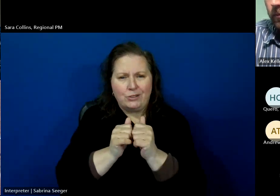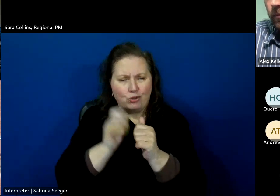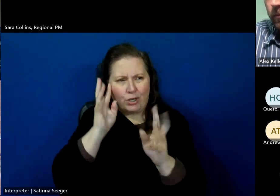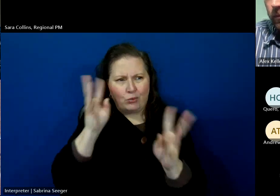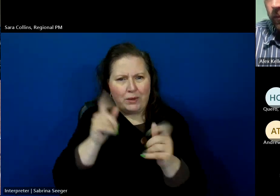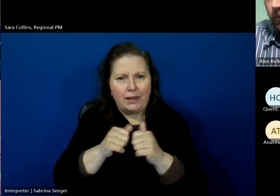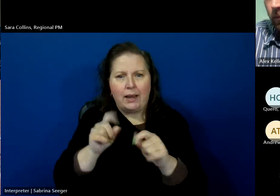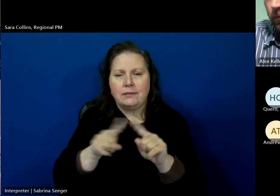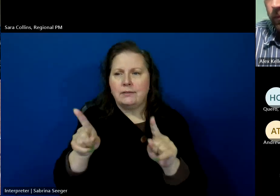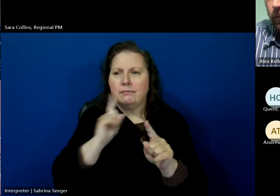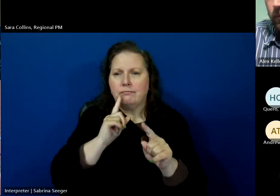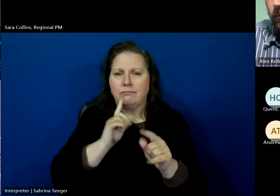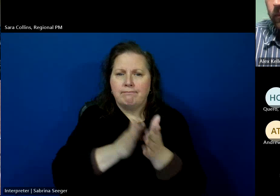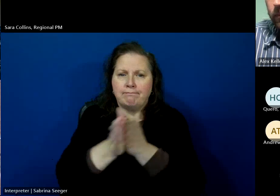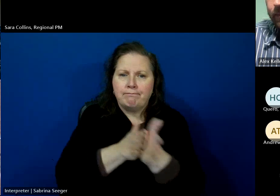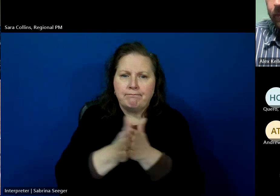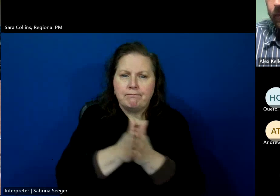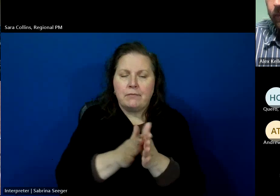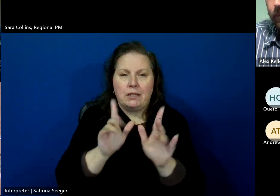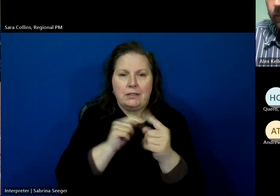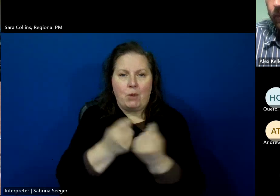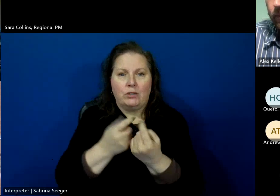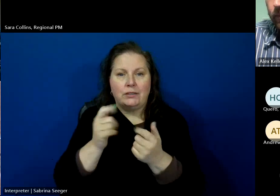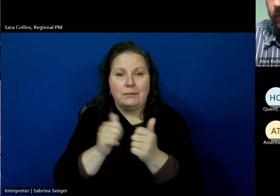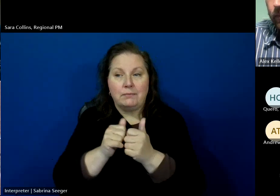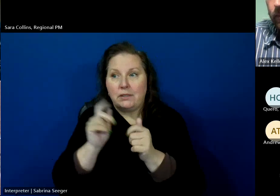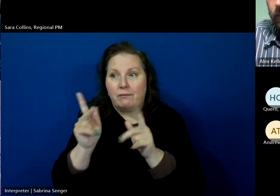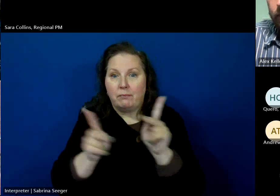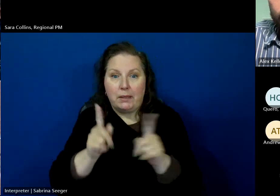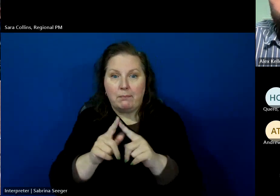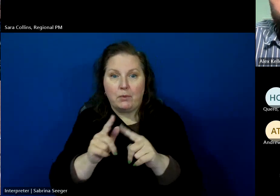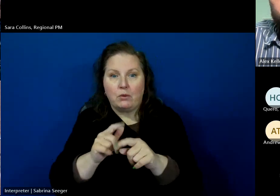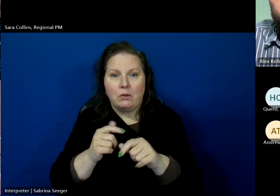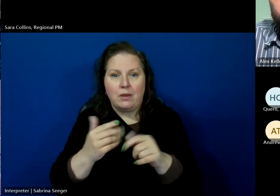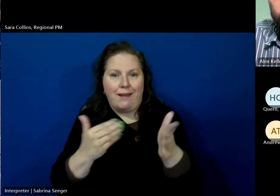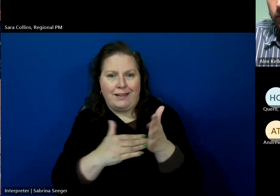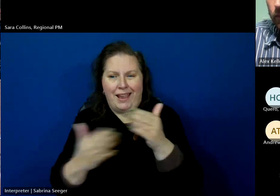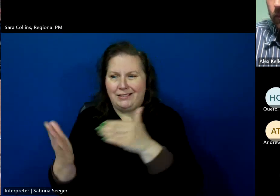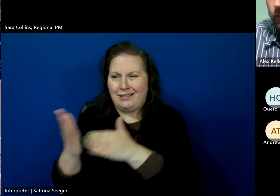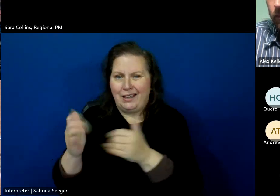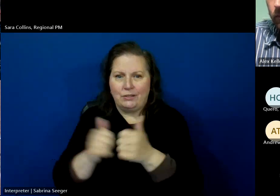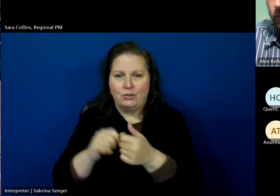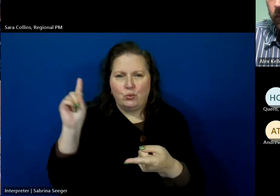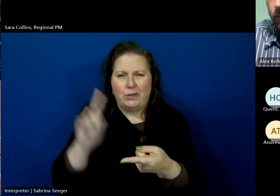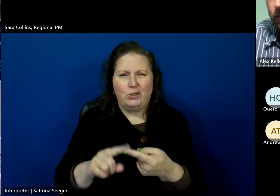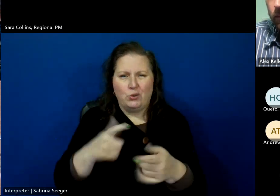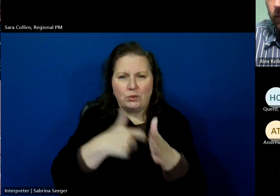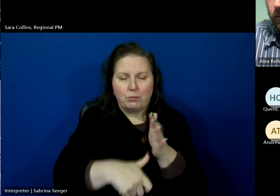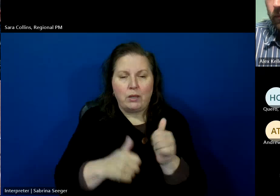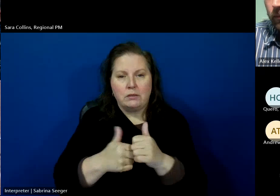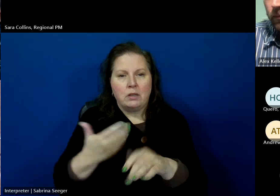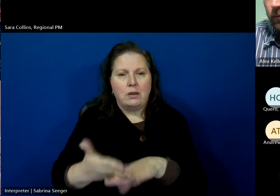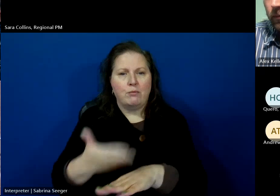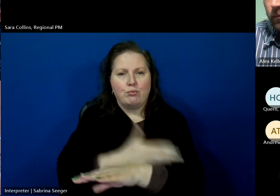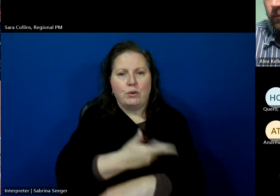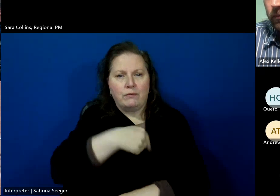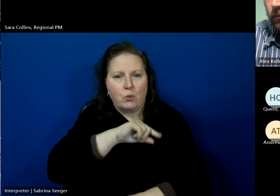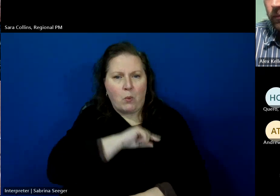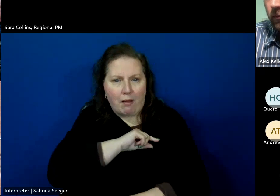an incentive of smart teams of people working against each other to drive prices down and drive quality and loyalty